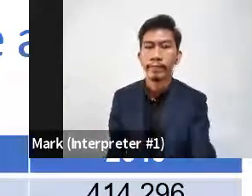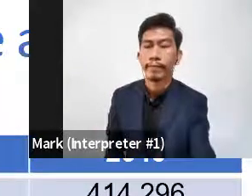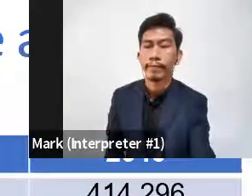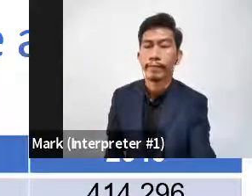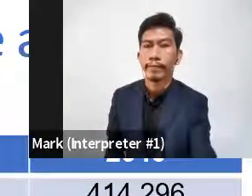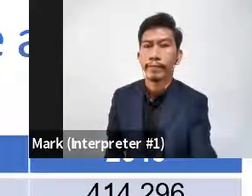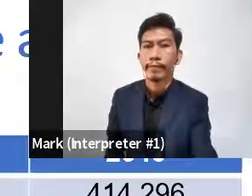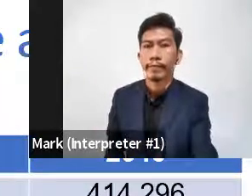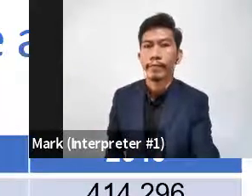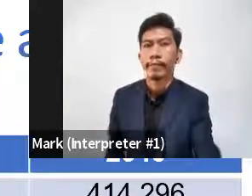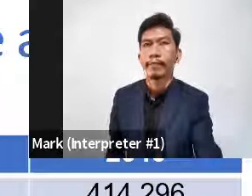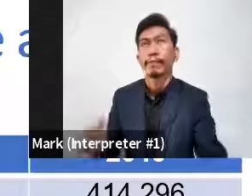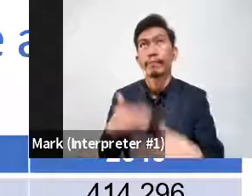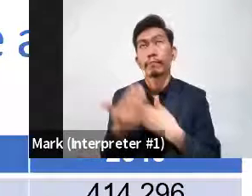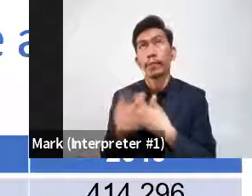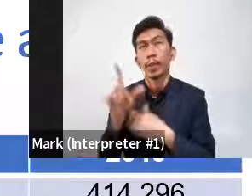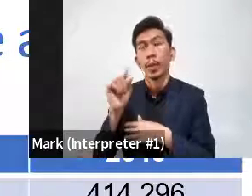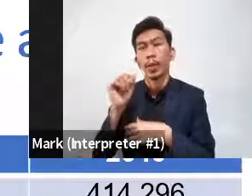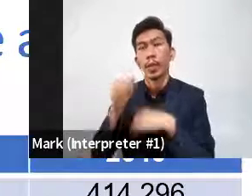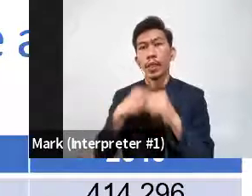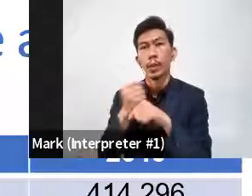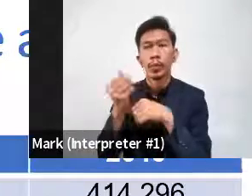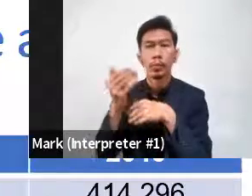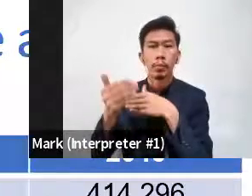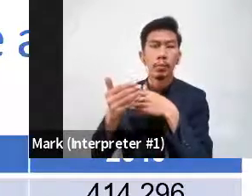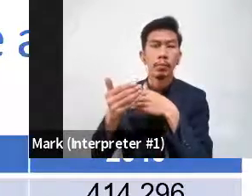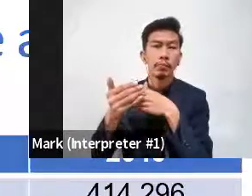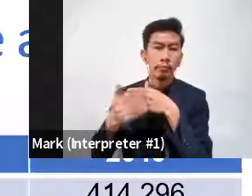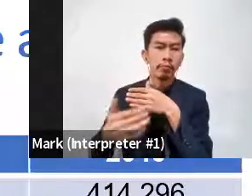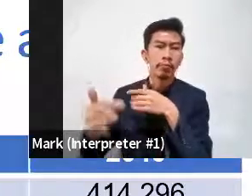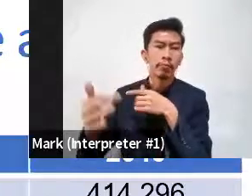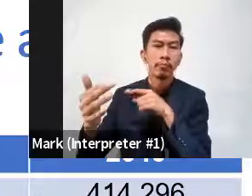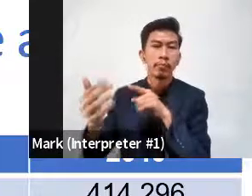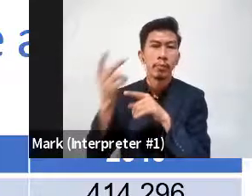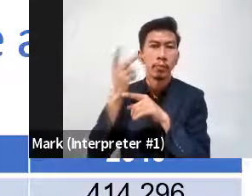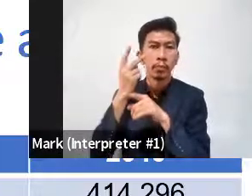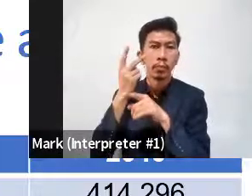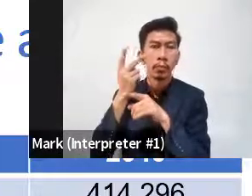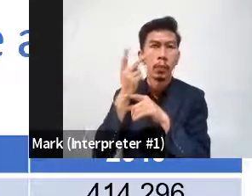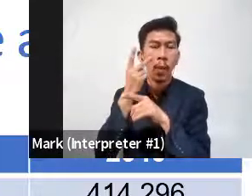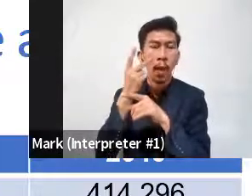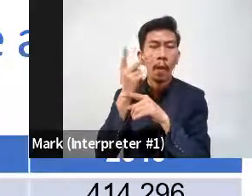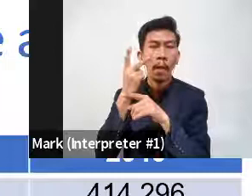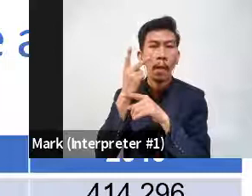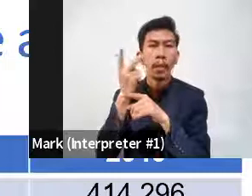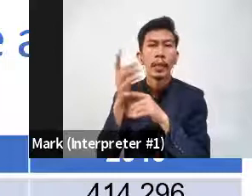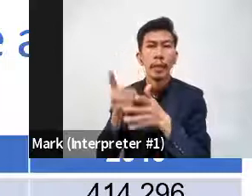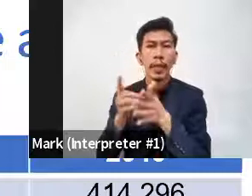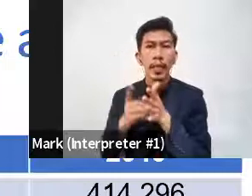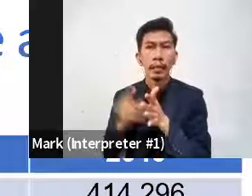in the next 20 years, we are actually the demand for healthcare in the next 20